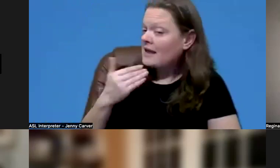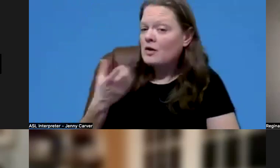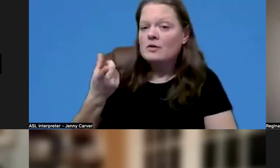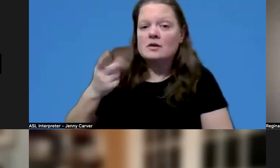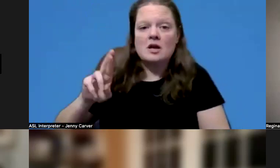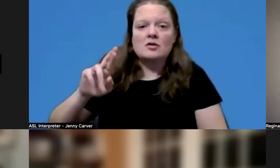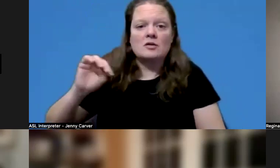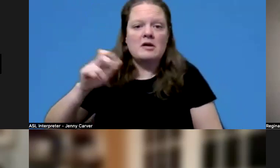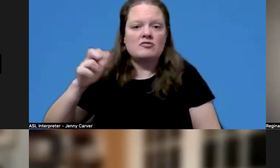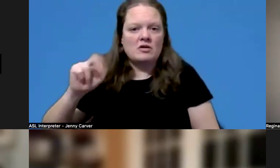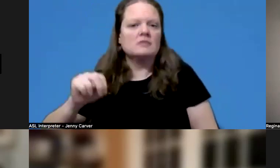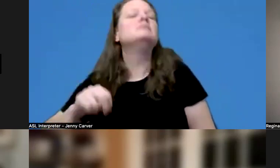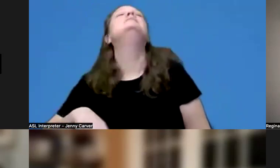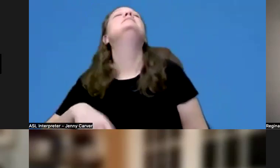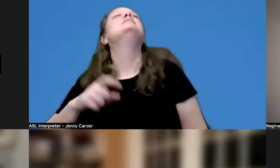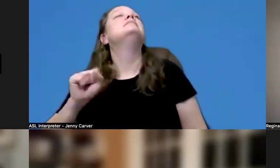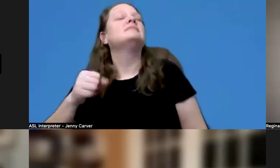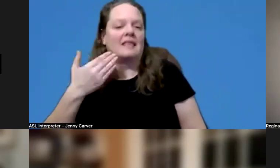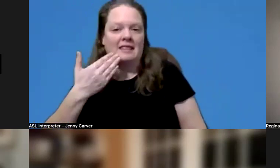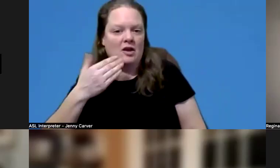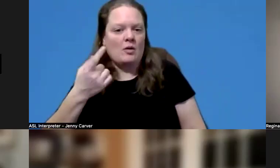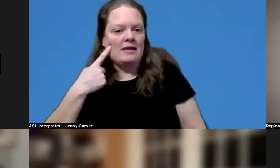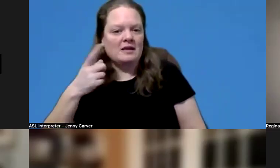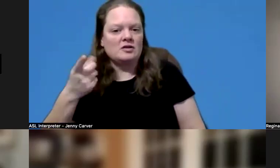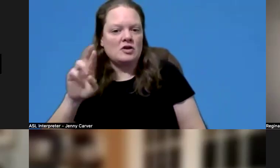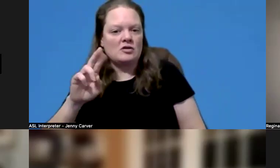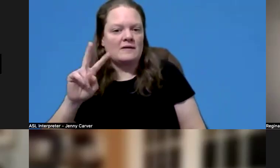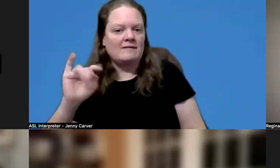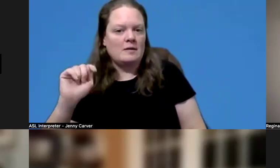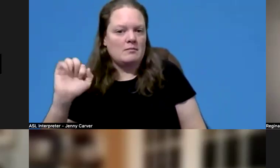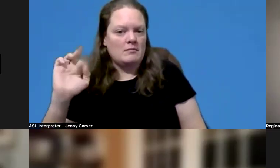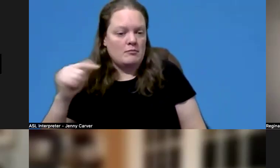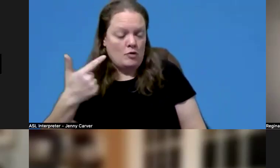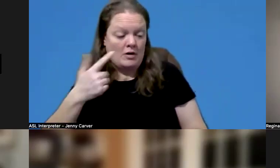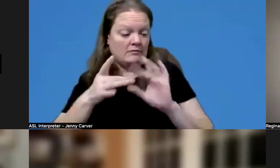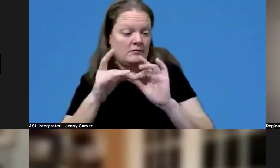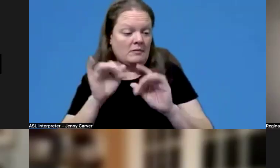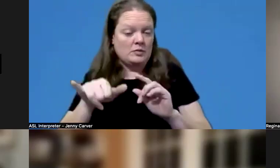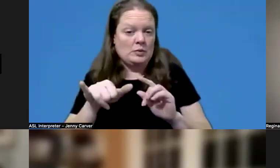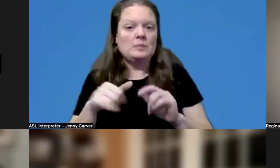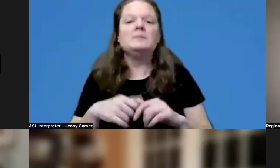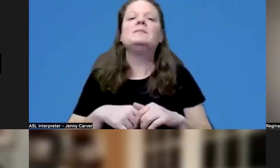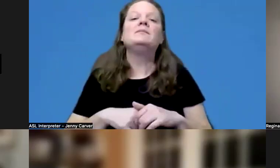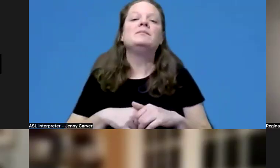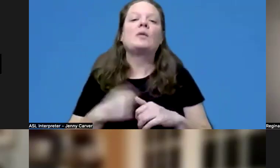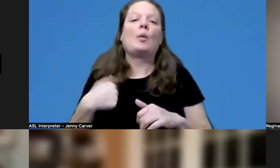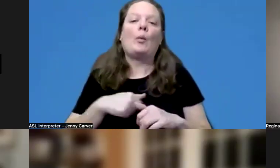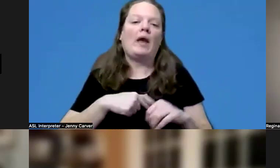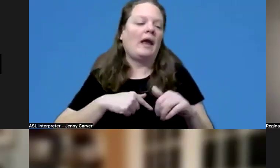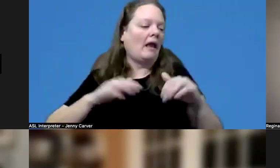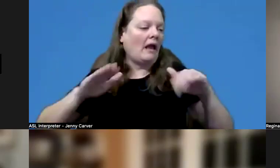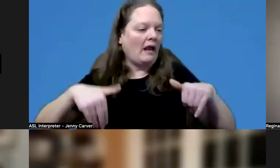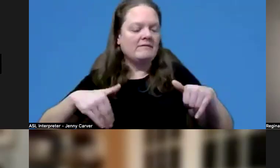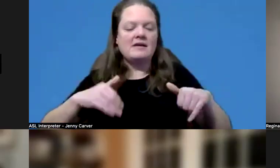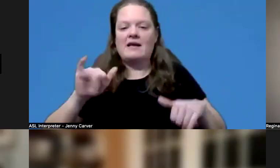Basra? Yes, and I think Dr. Bitberg can also weigh in on this. We have not had